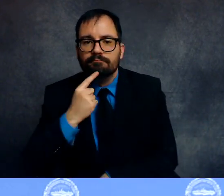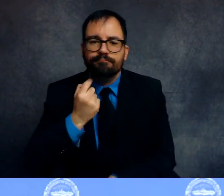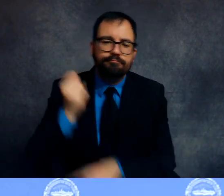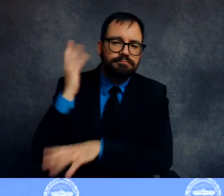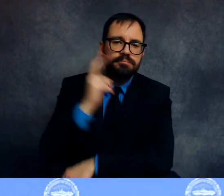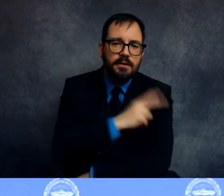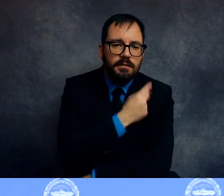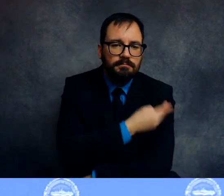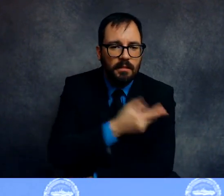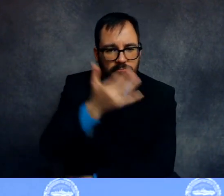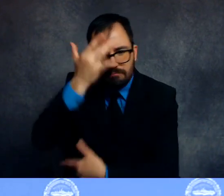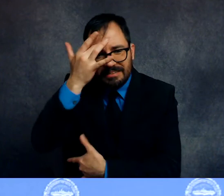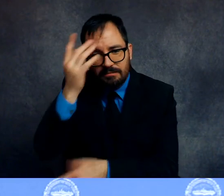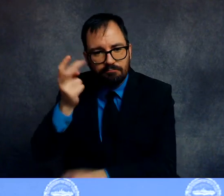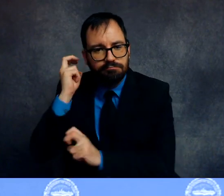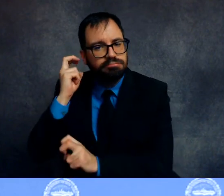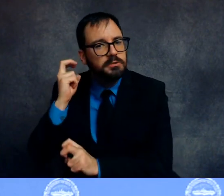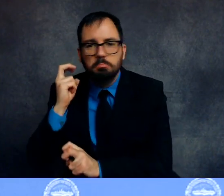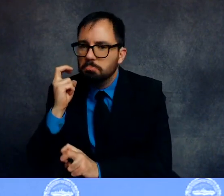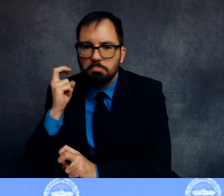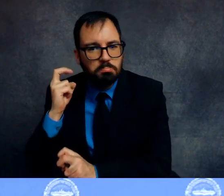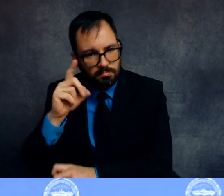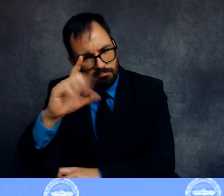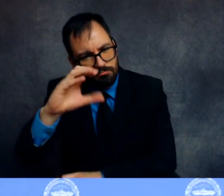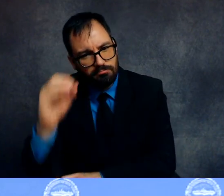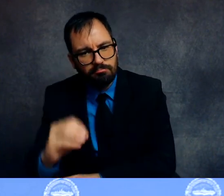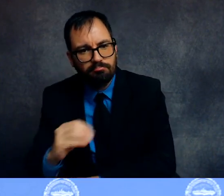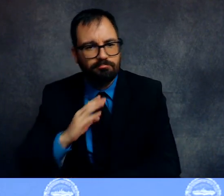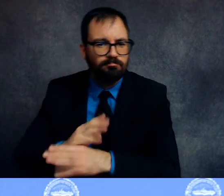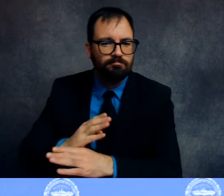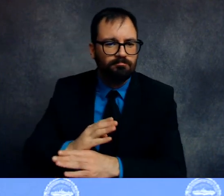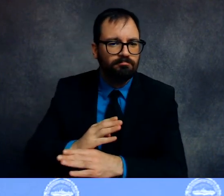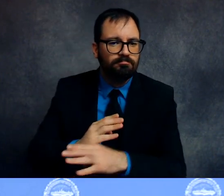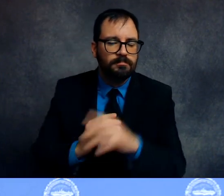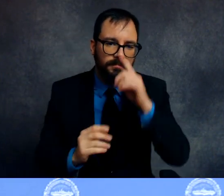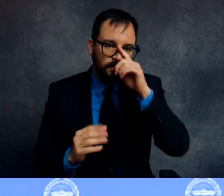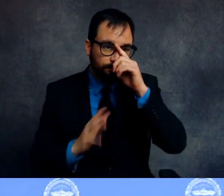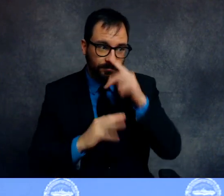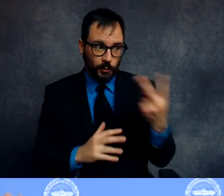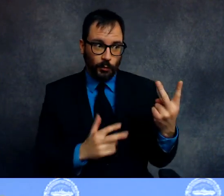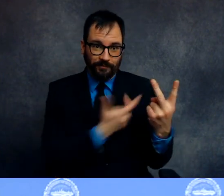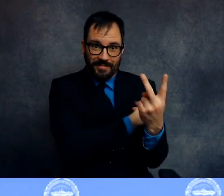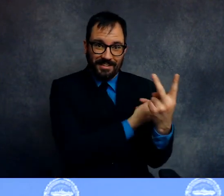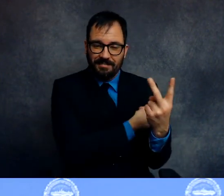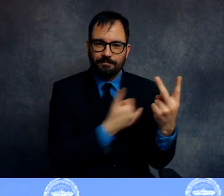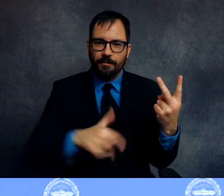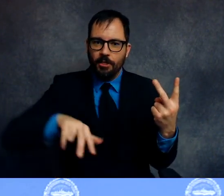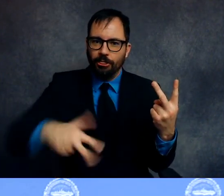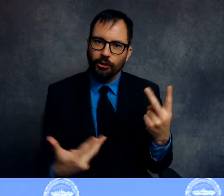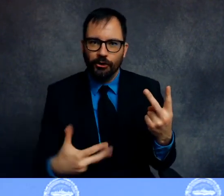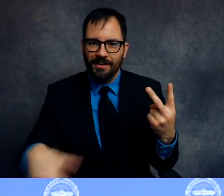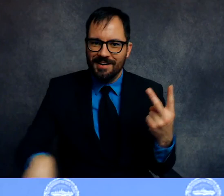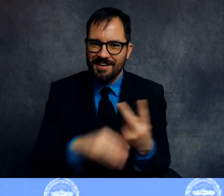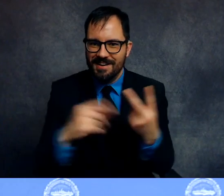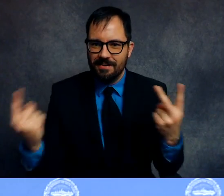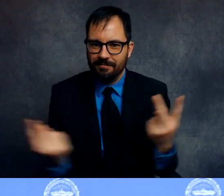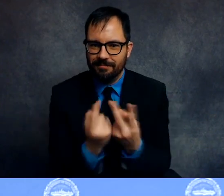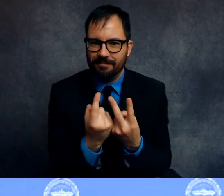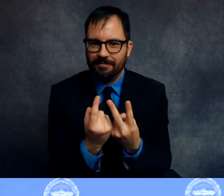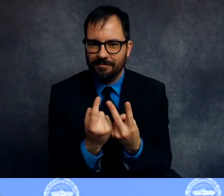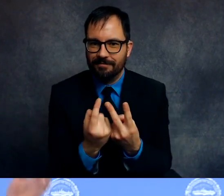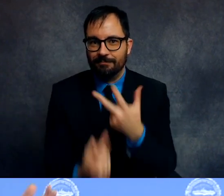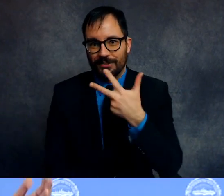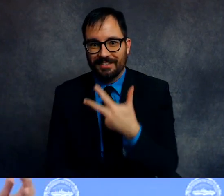in preventing death and serious hospitalization, and that's what we're trying to do. So to add another